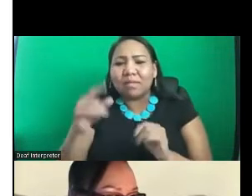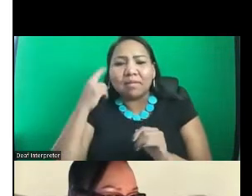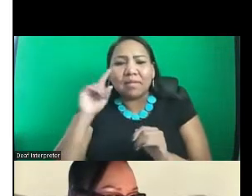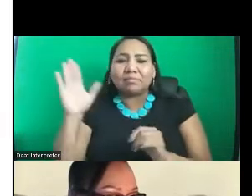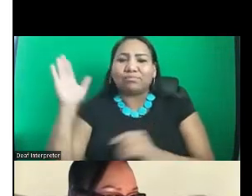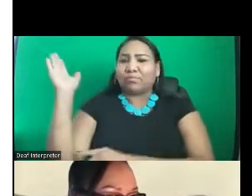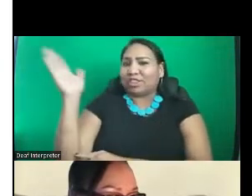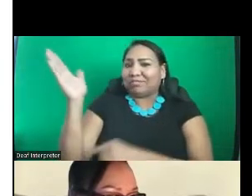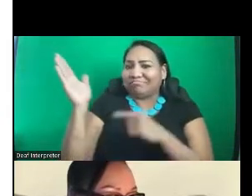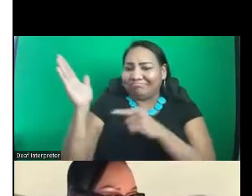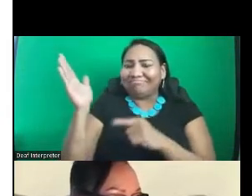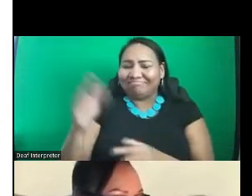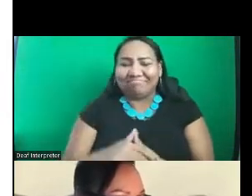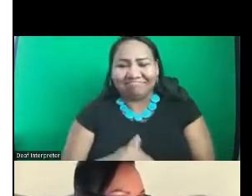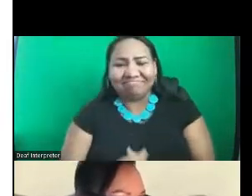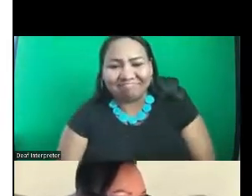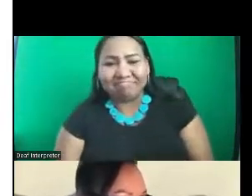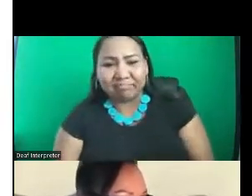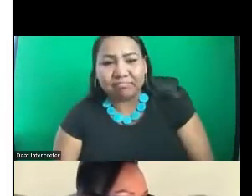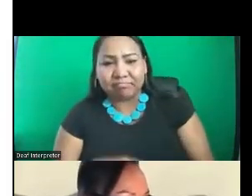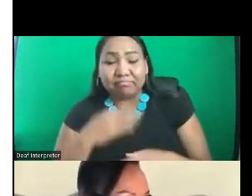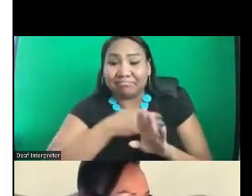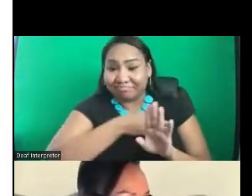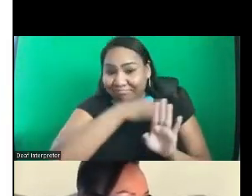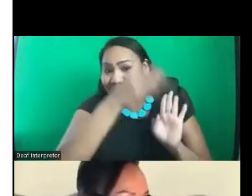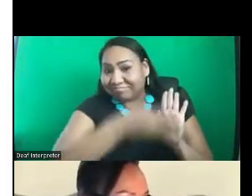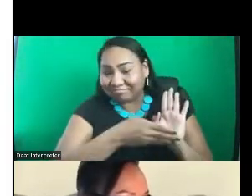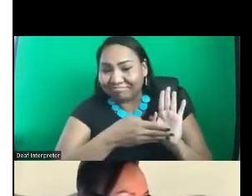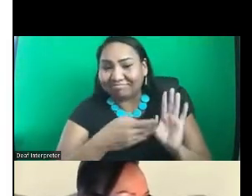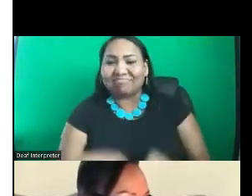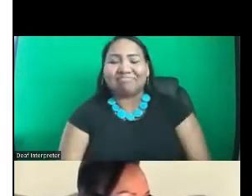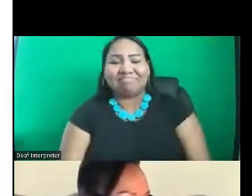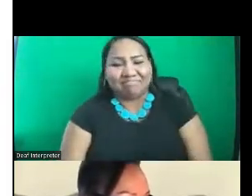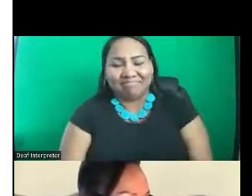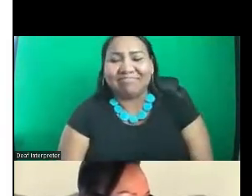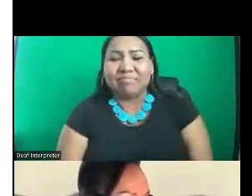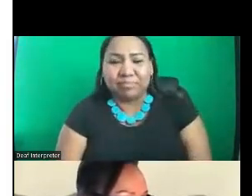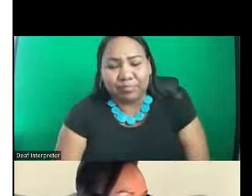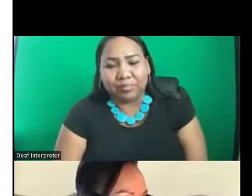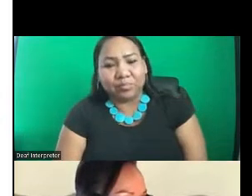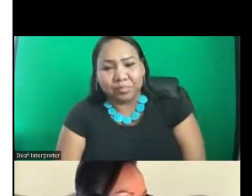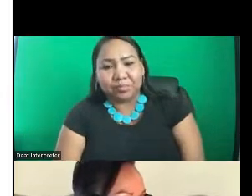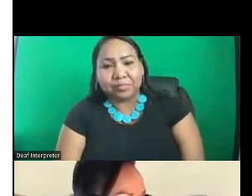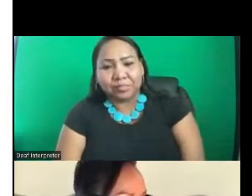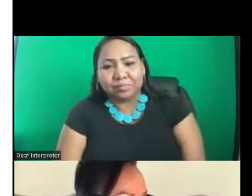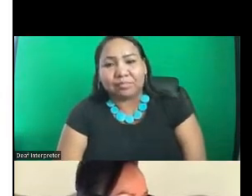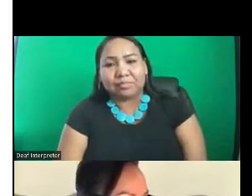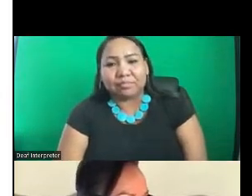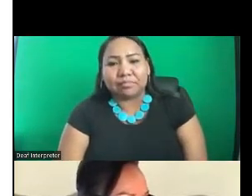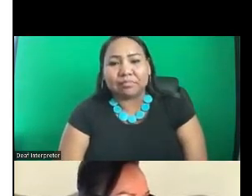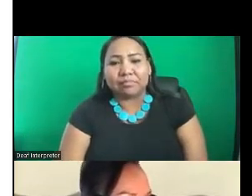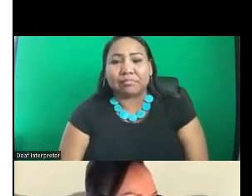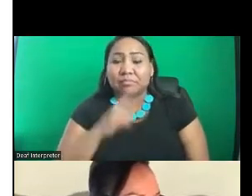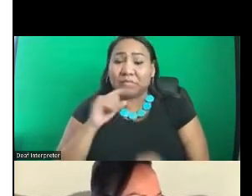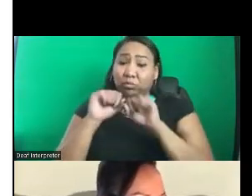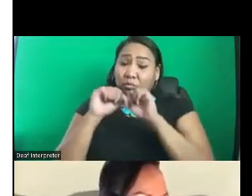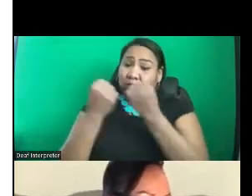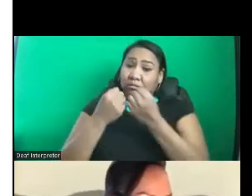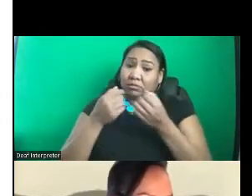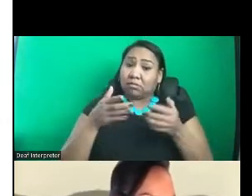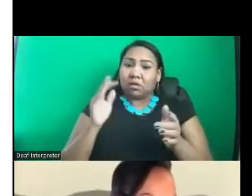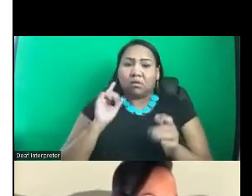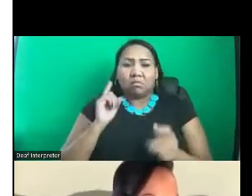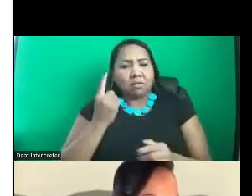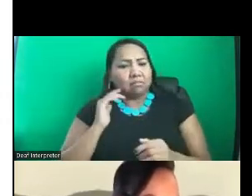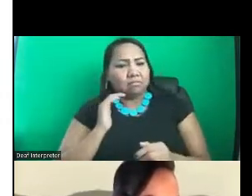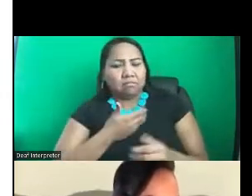Next slide. The social way. This is one of our rooms at our center. It's a lounge where they can come